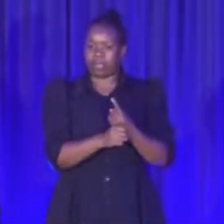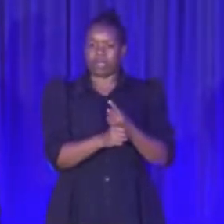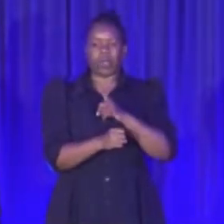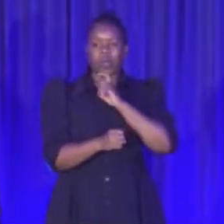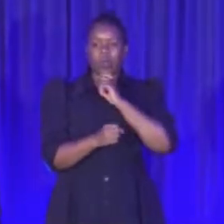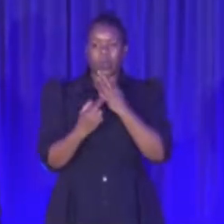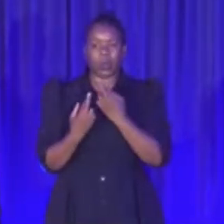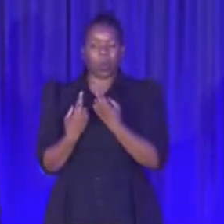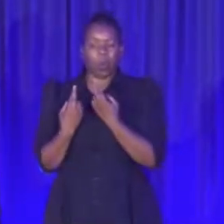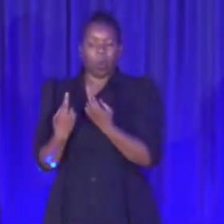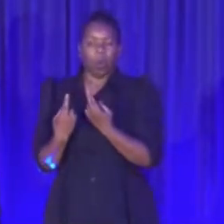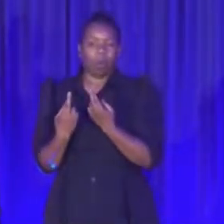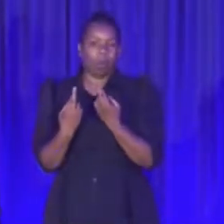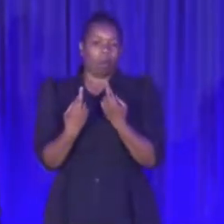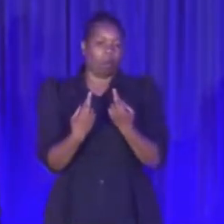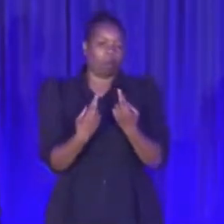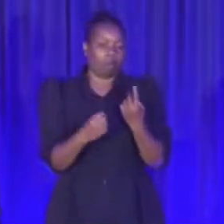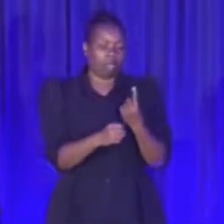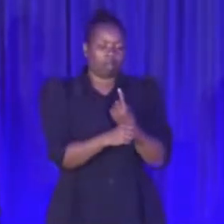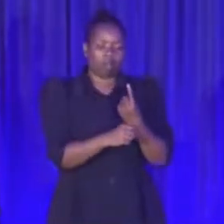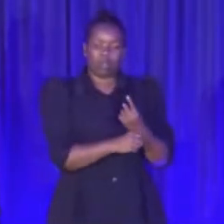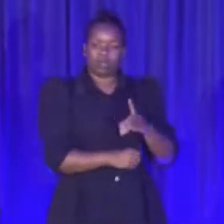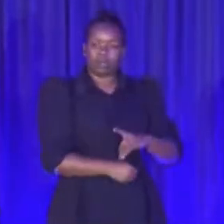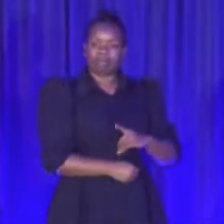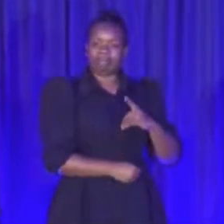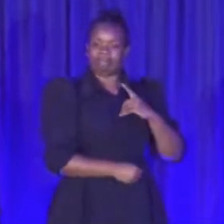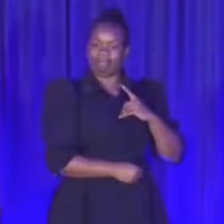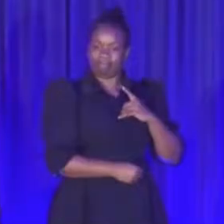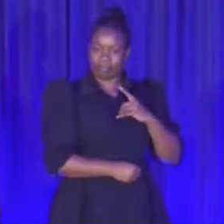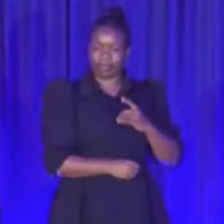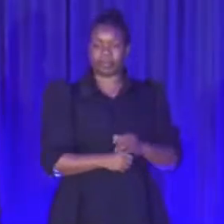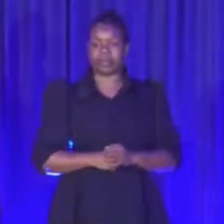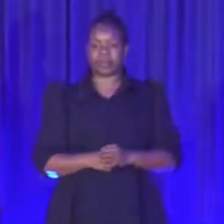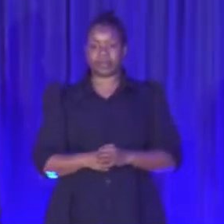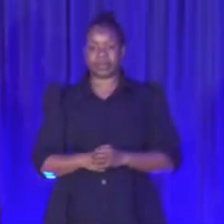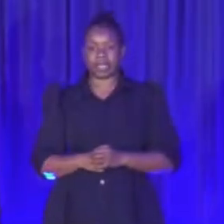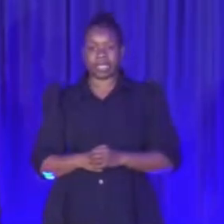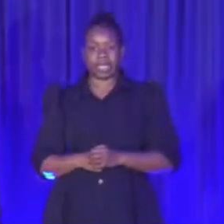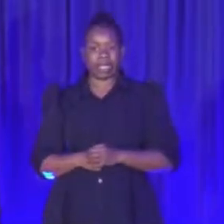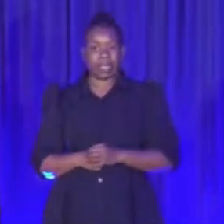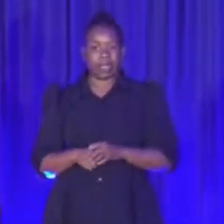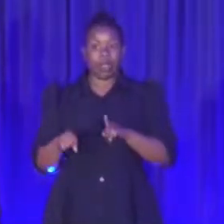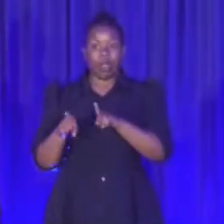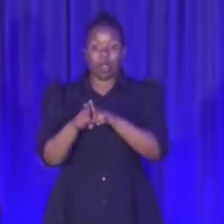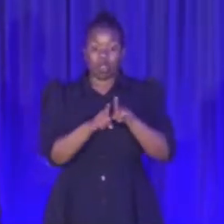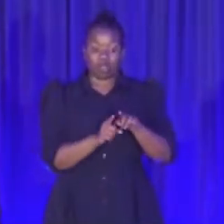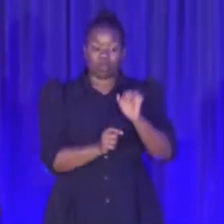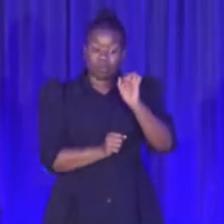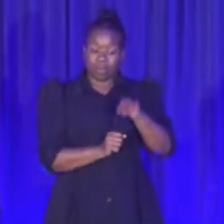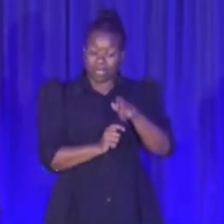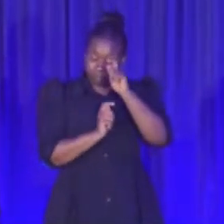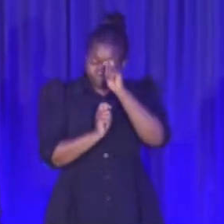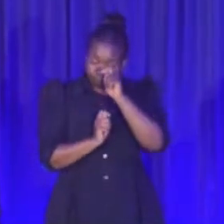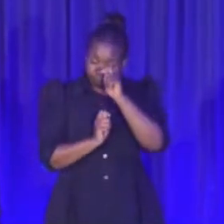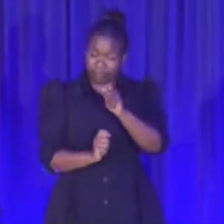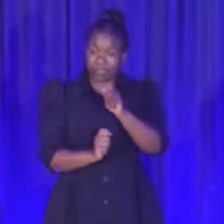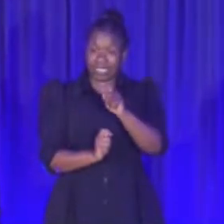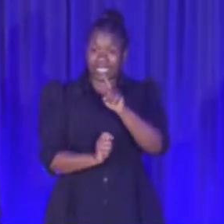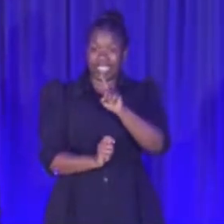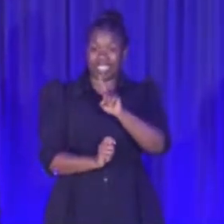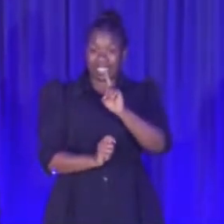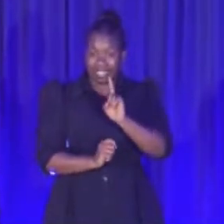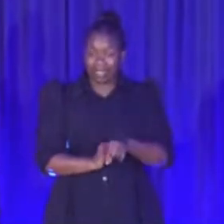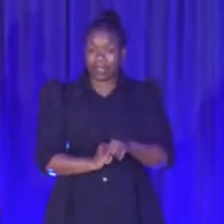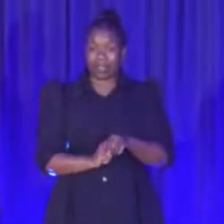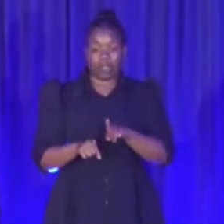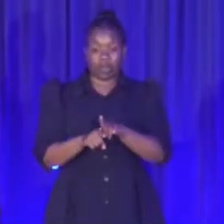and always with dignity. Yet, we must also acknowledge with humility